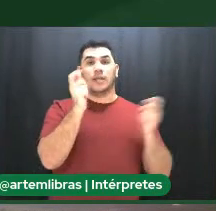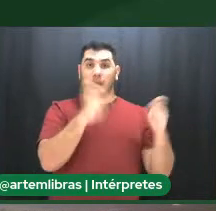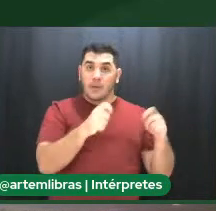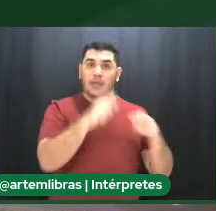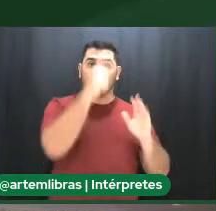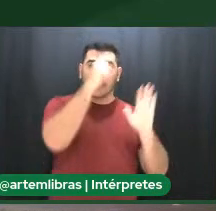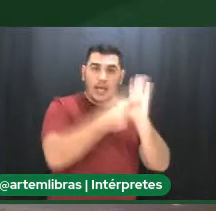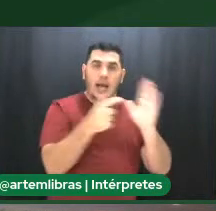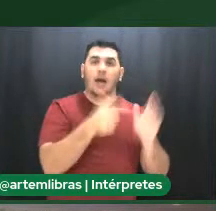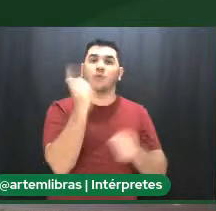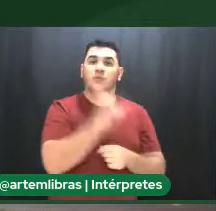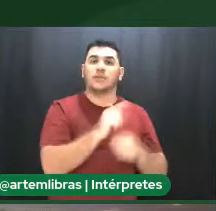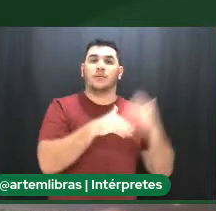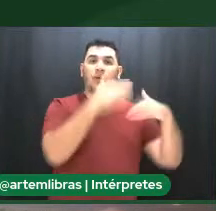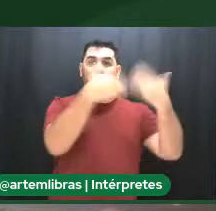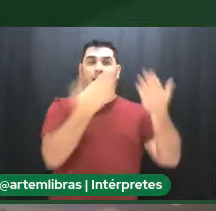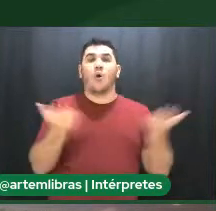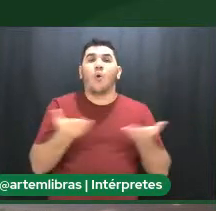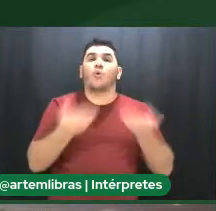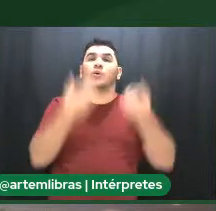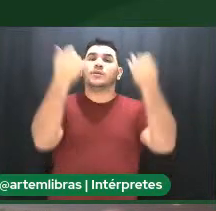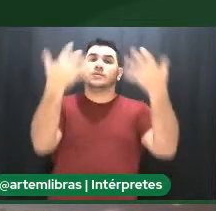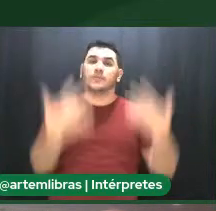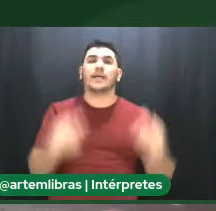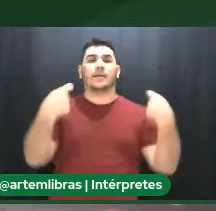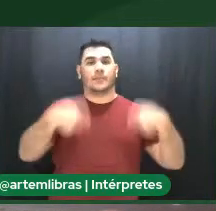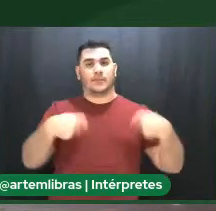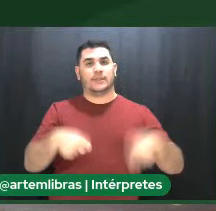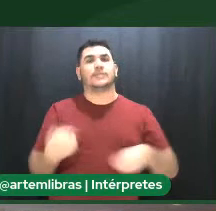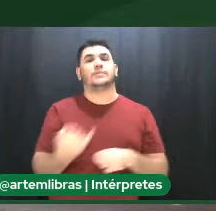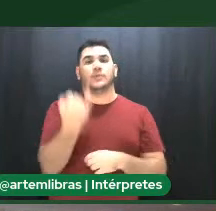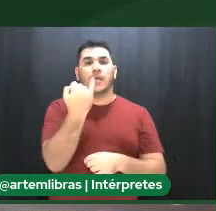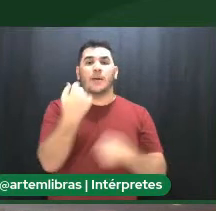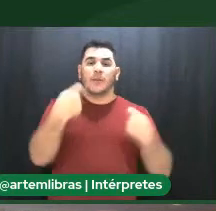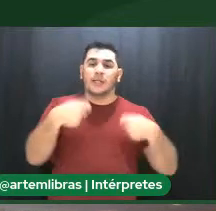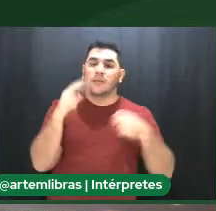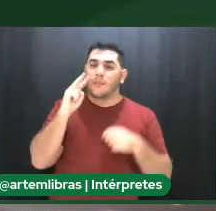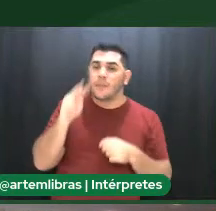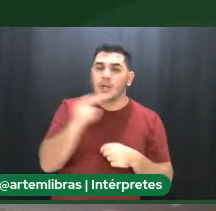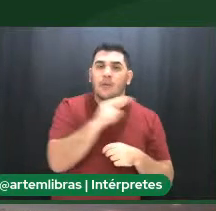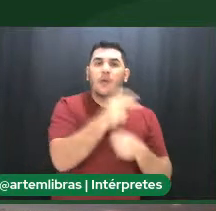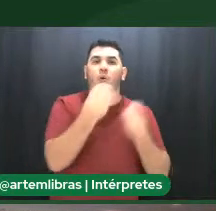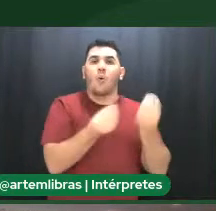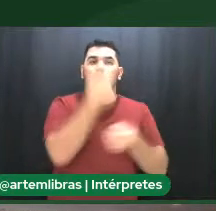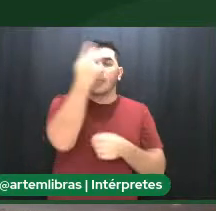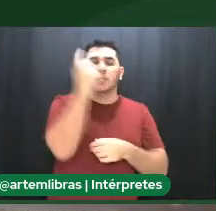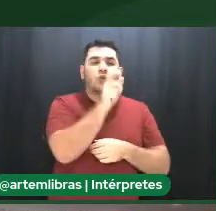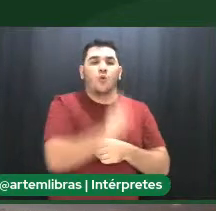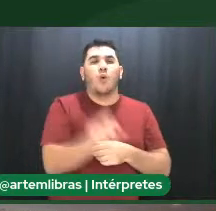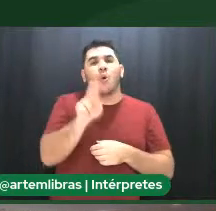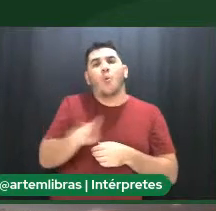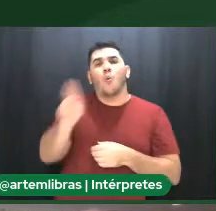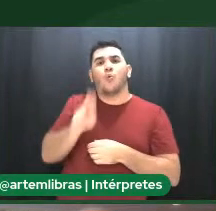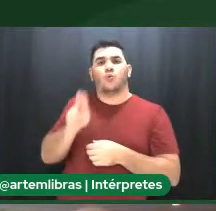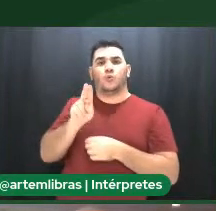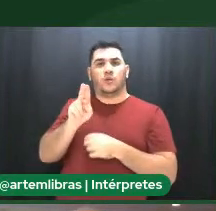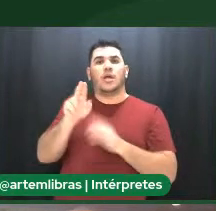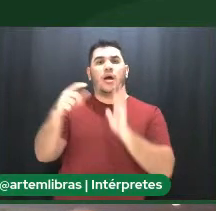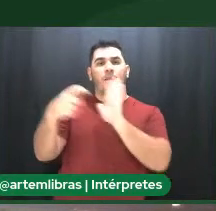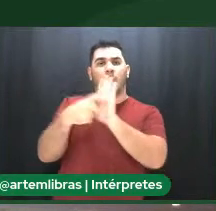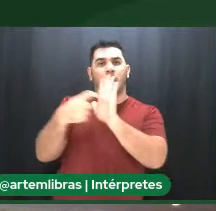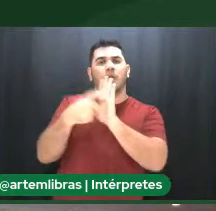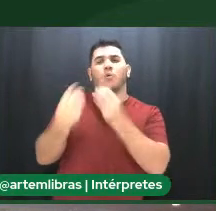the performance of the people who use the programs that contain these algorithms. And so that's